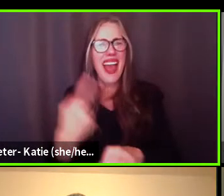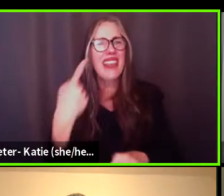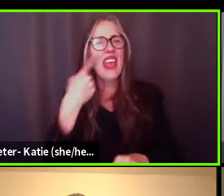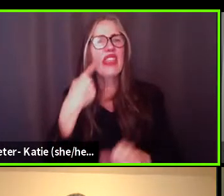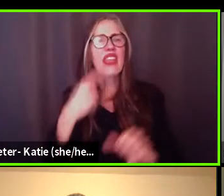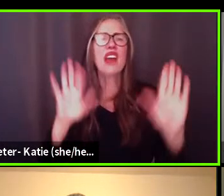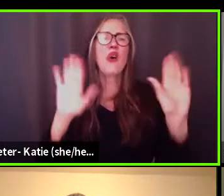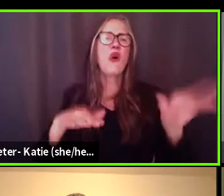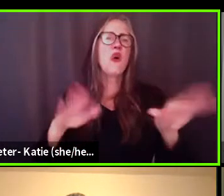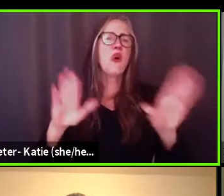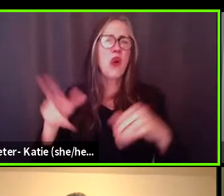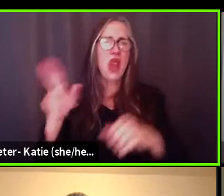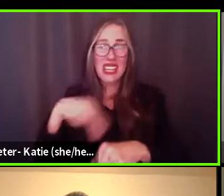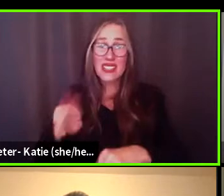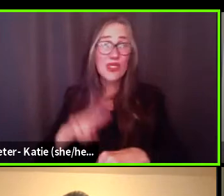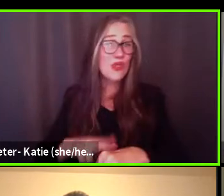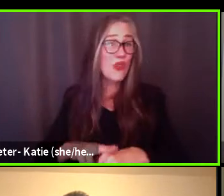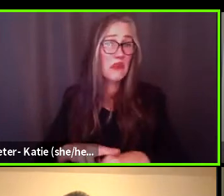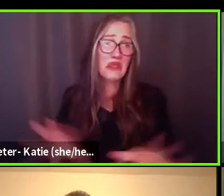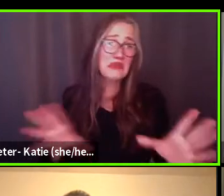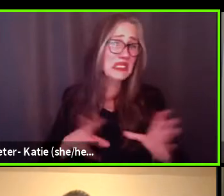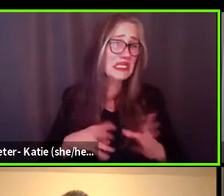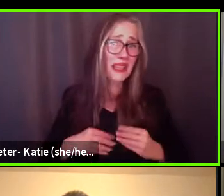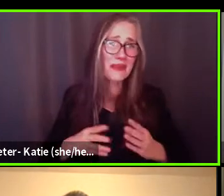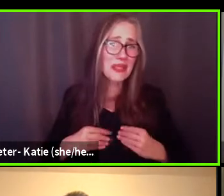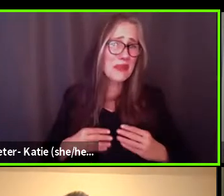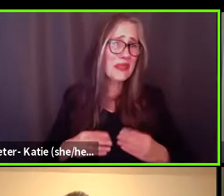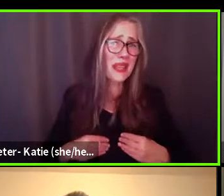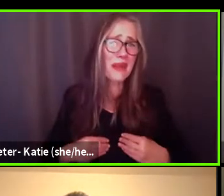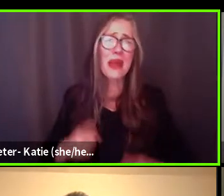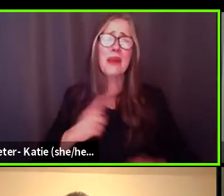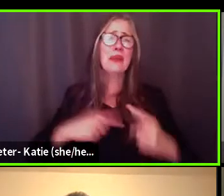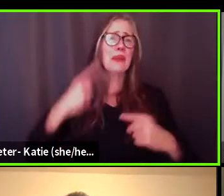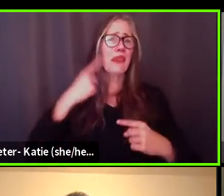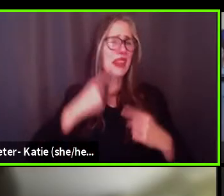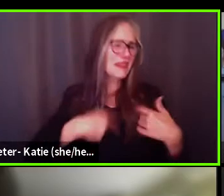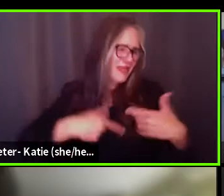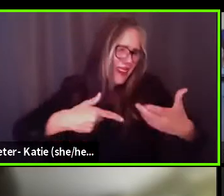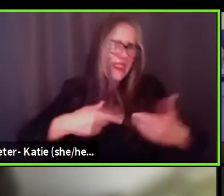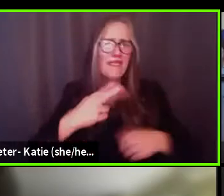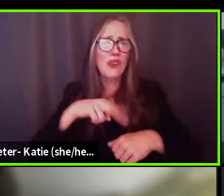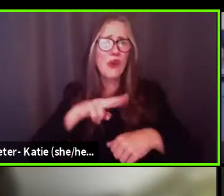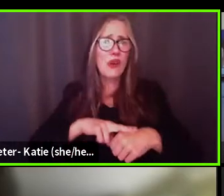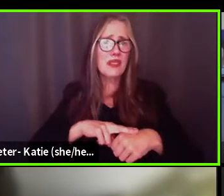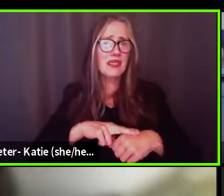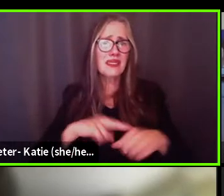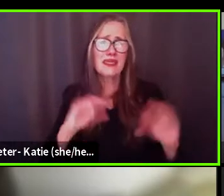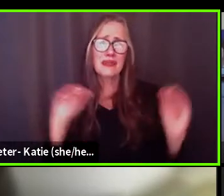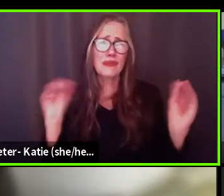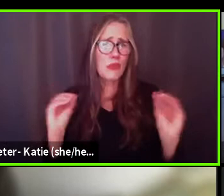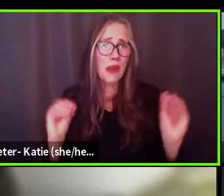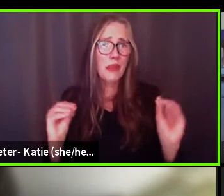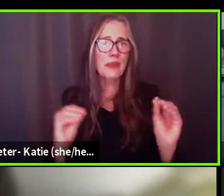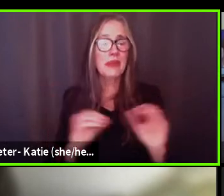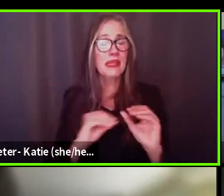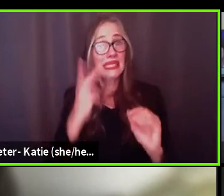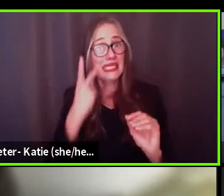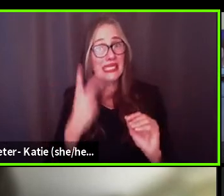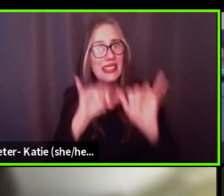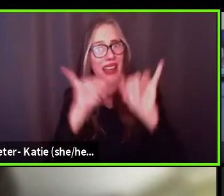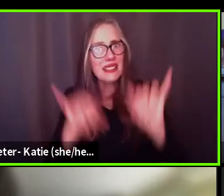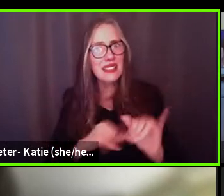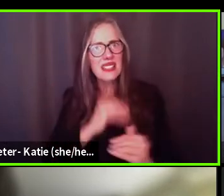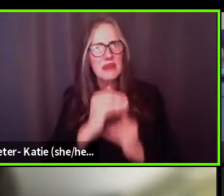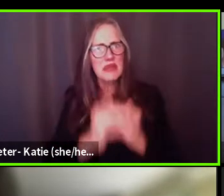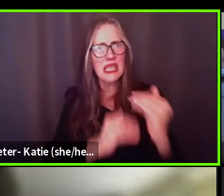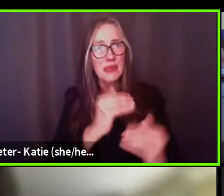very insidious ways that we live with today um i agree that there's a lot more work that can be done on